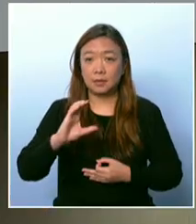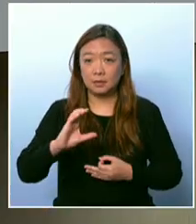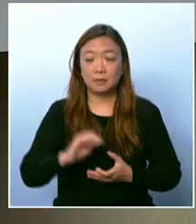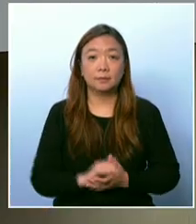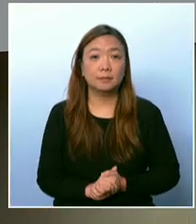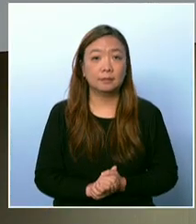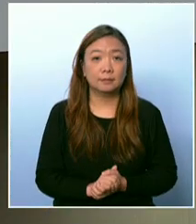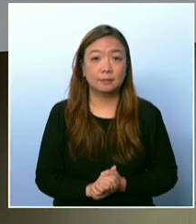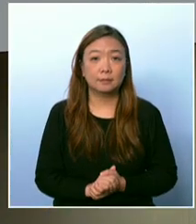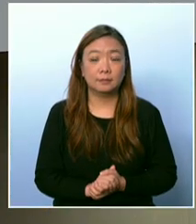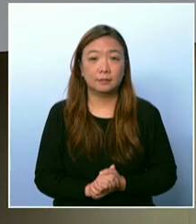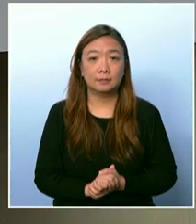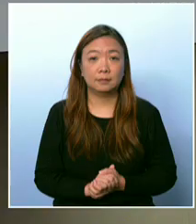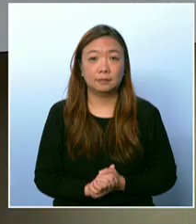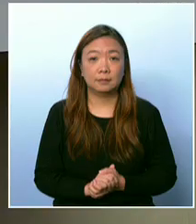Ronick Chan.